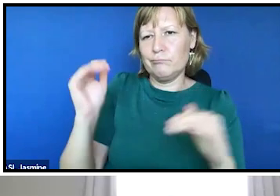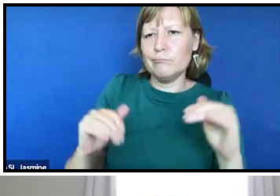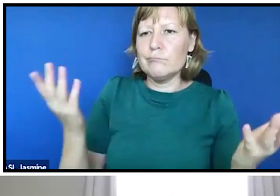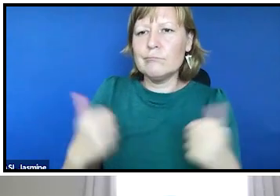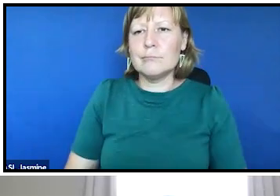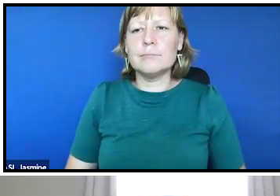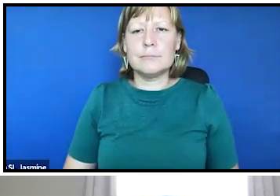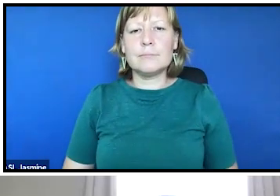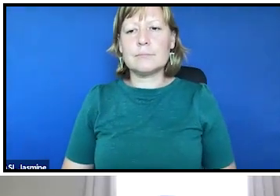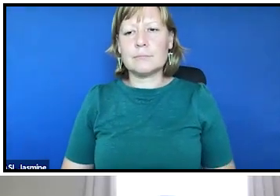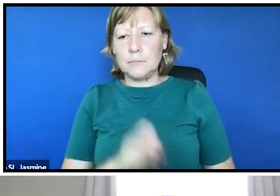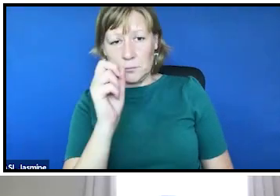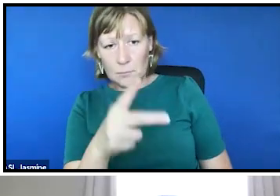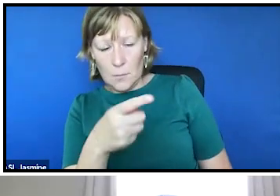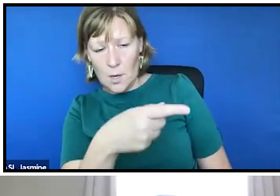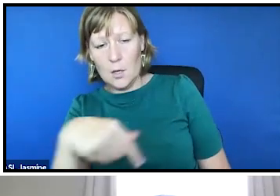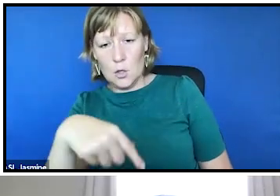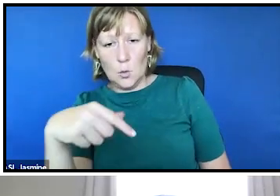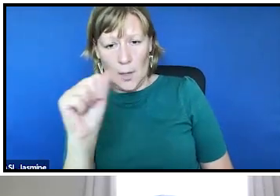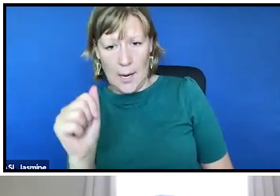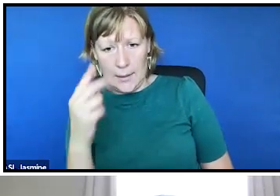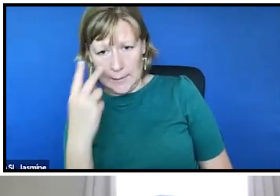Q&A box there.